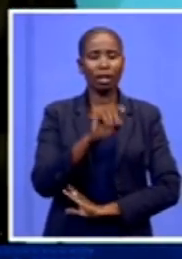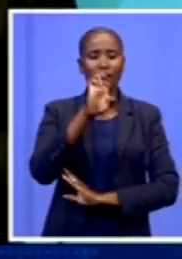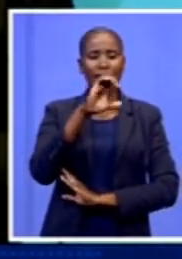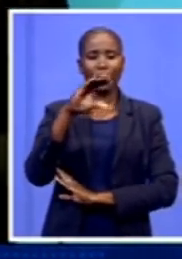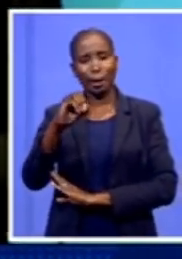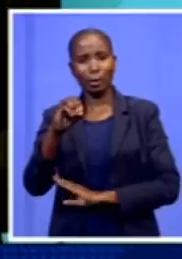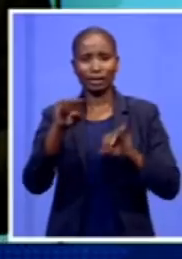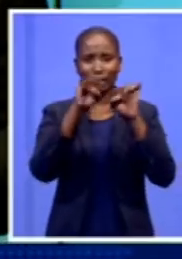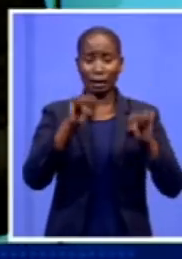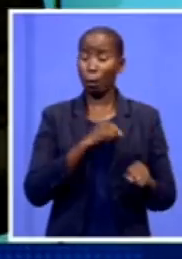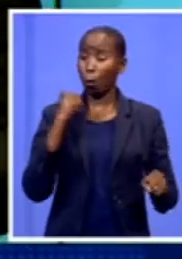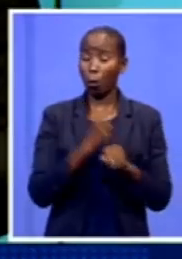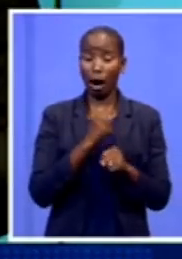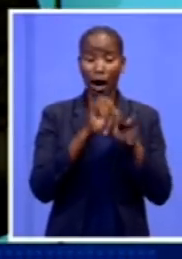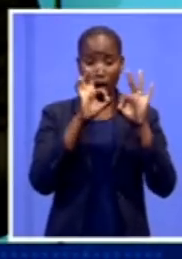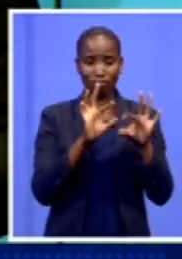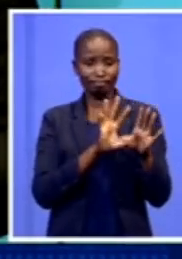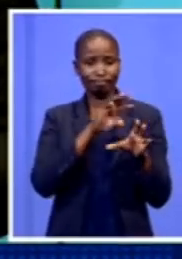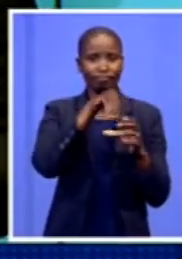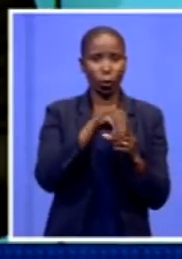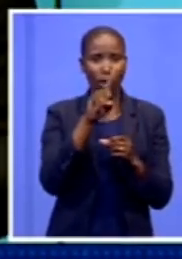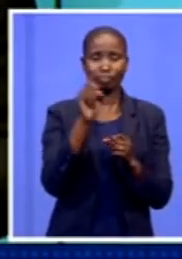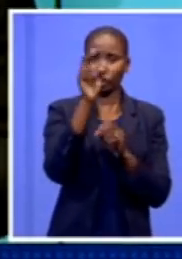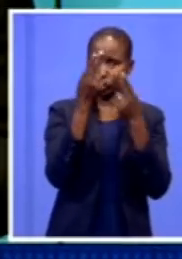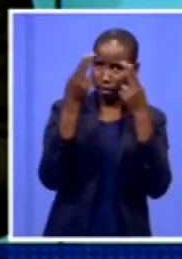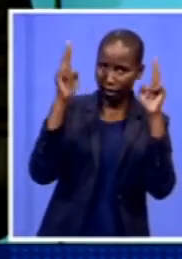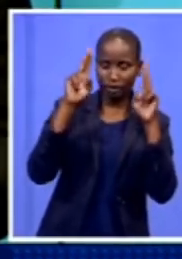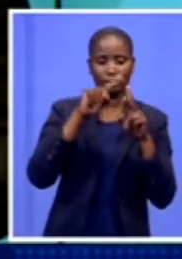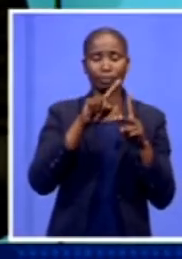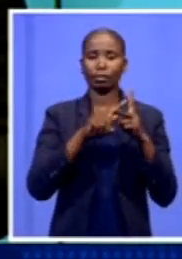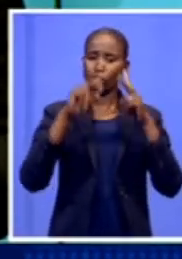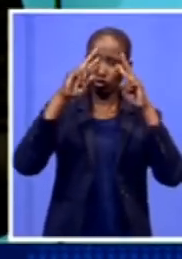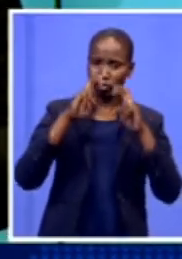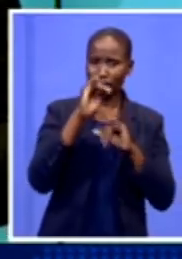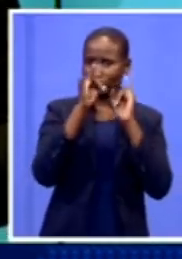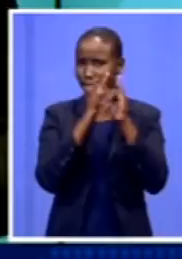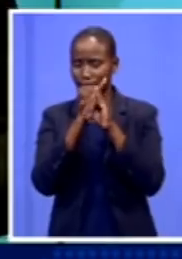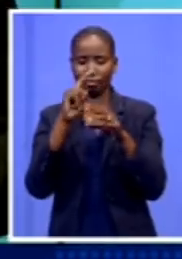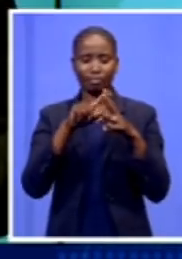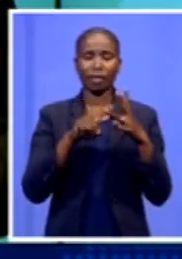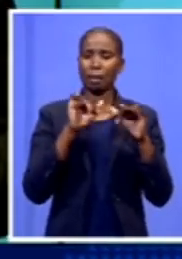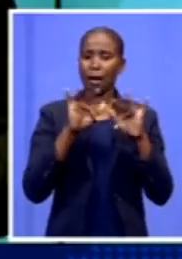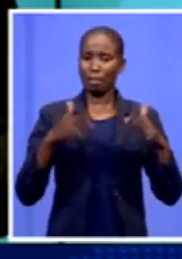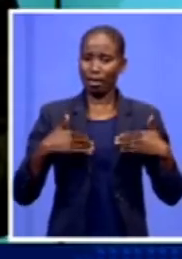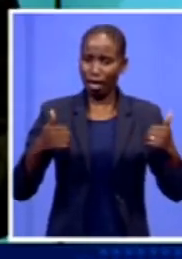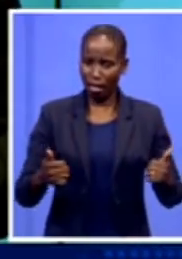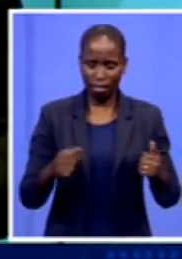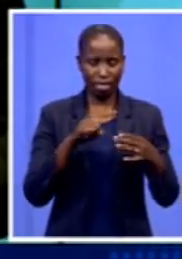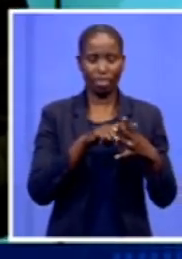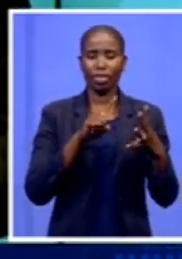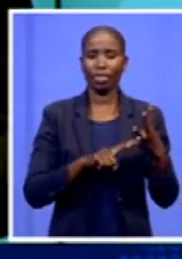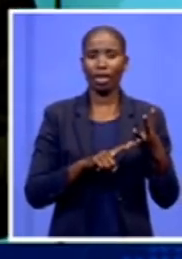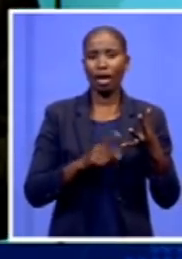universities, research institutes, public health institutes, as well as pharmaceutical companies